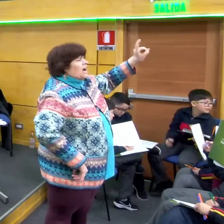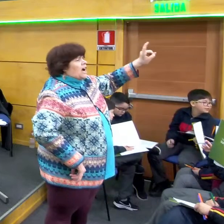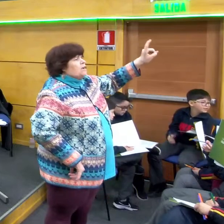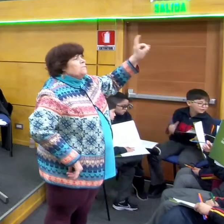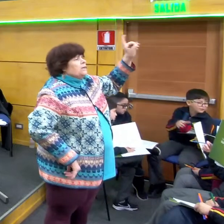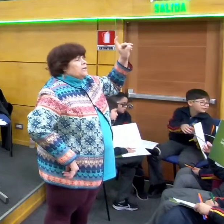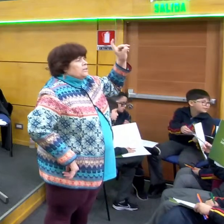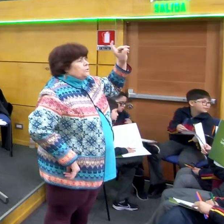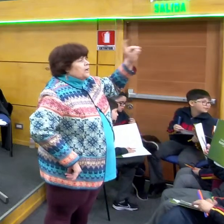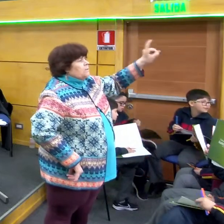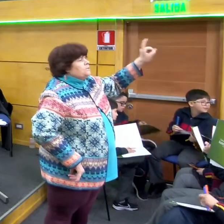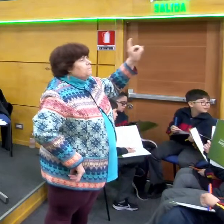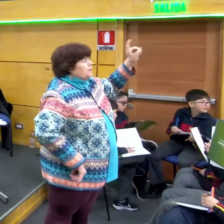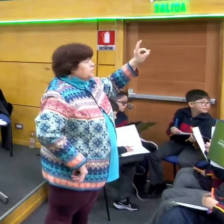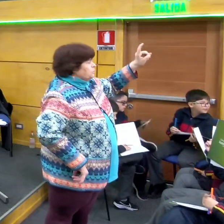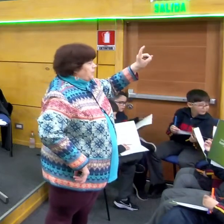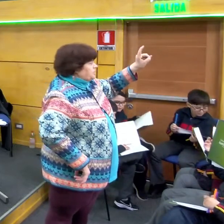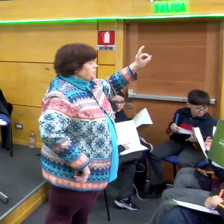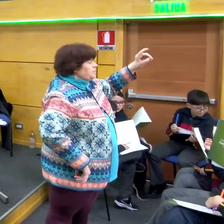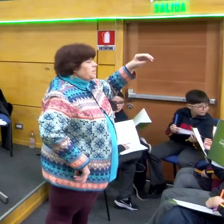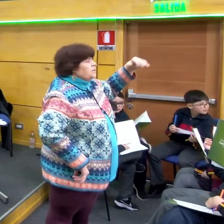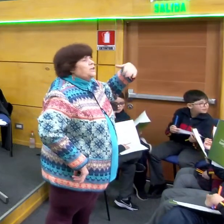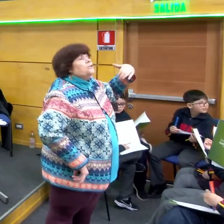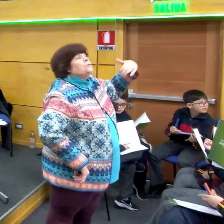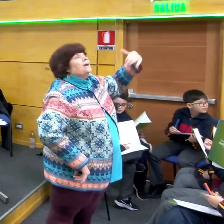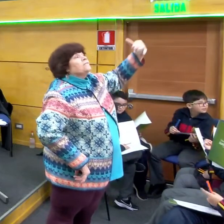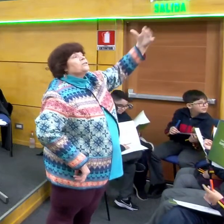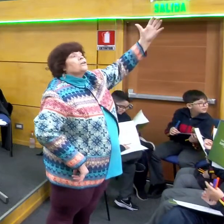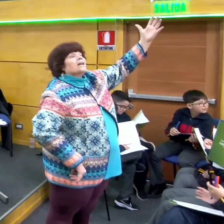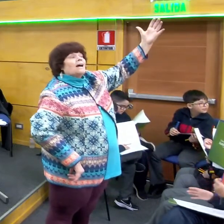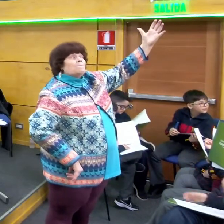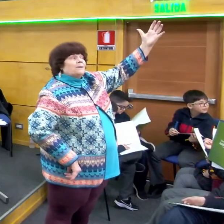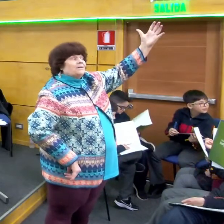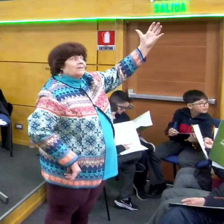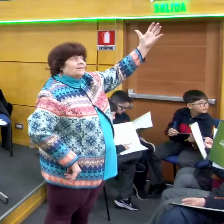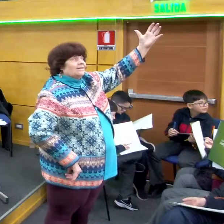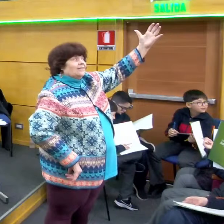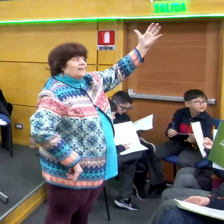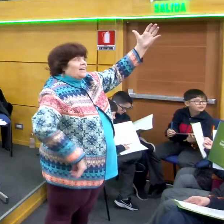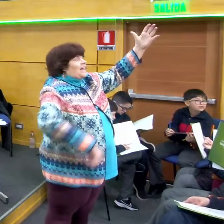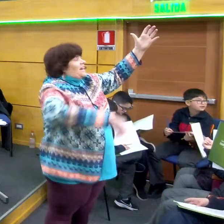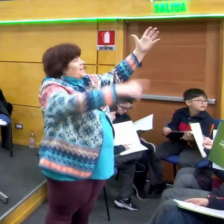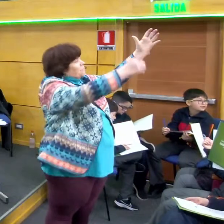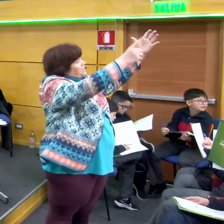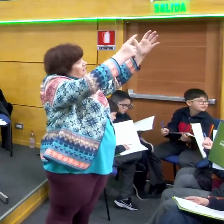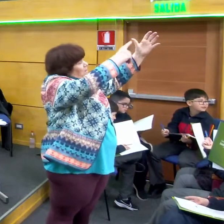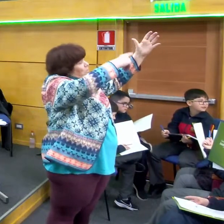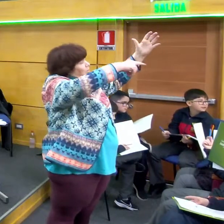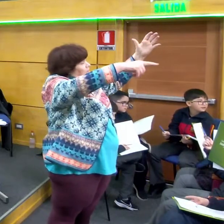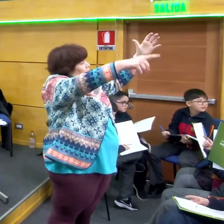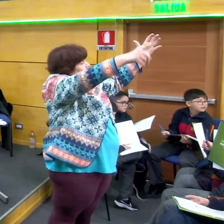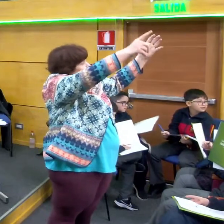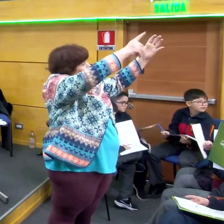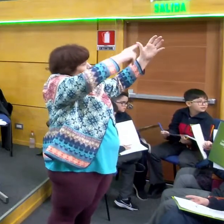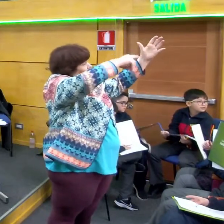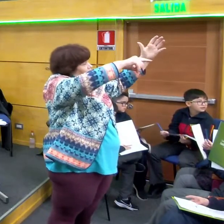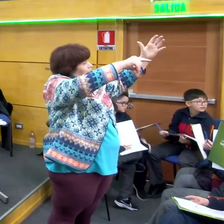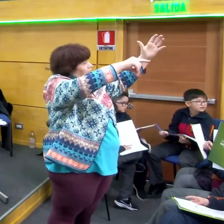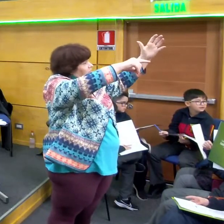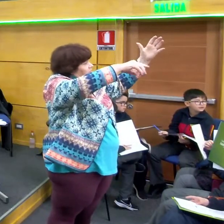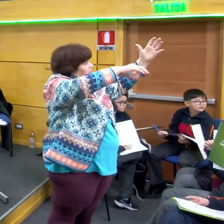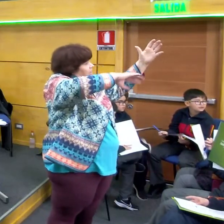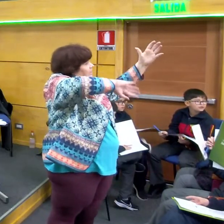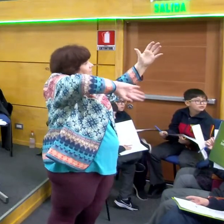every time you come to punctuation, you have to look up. And every time you come to a word